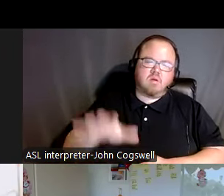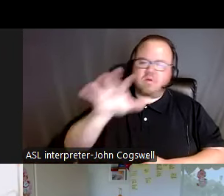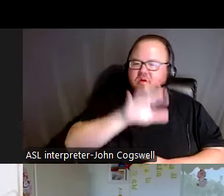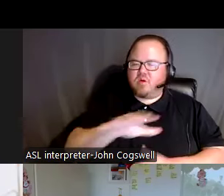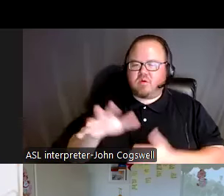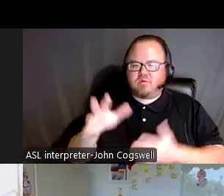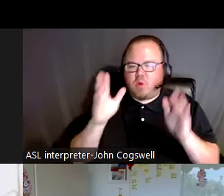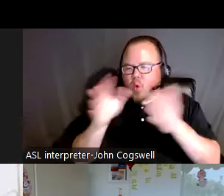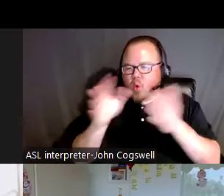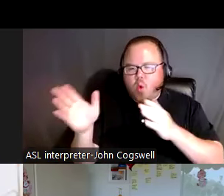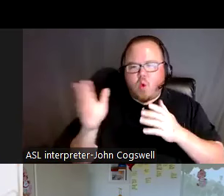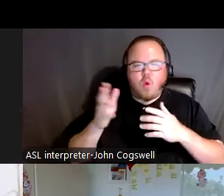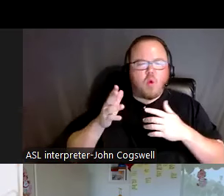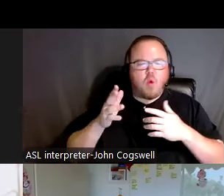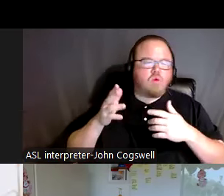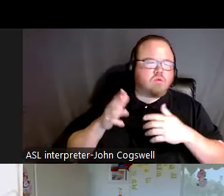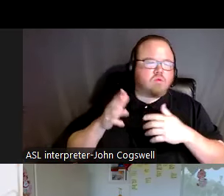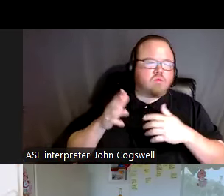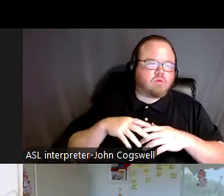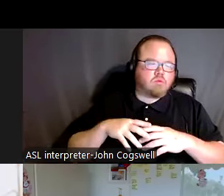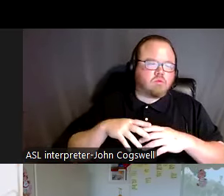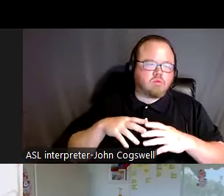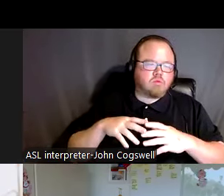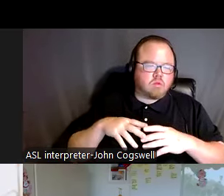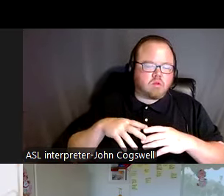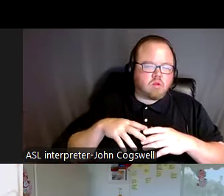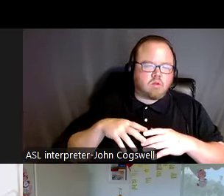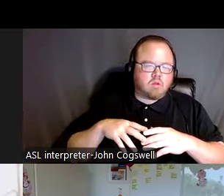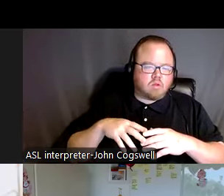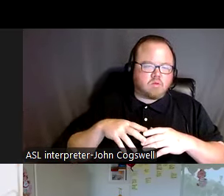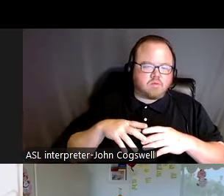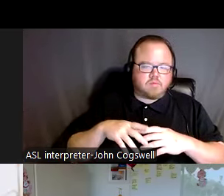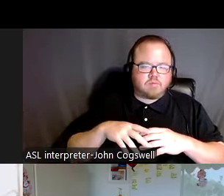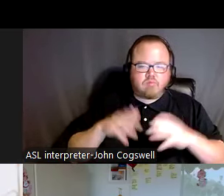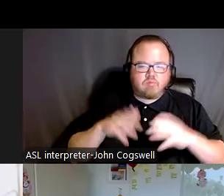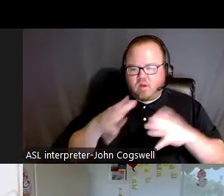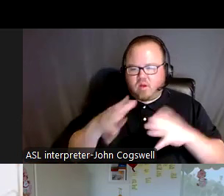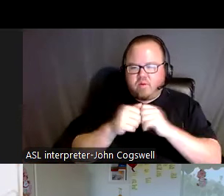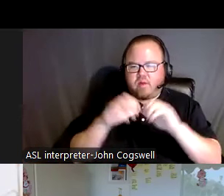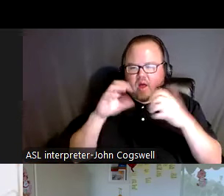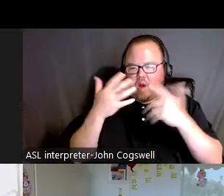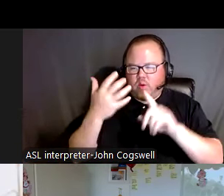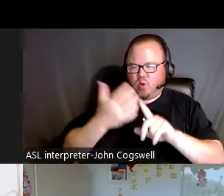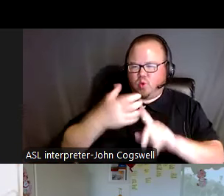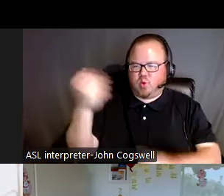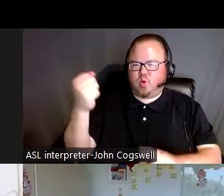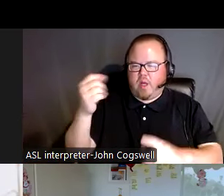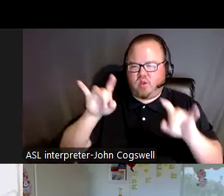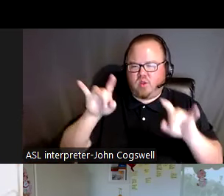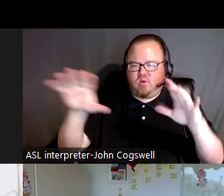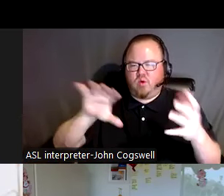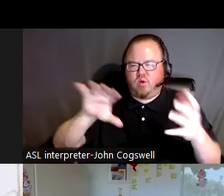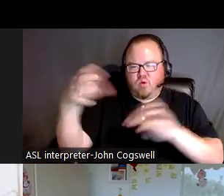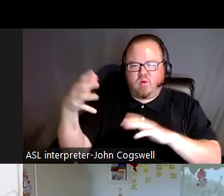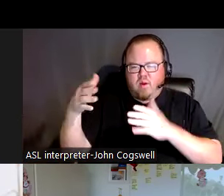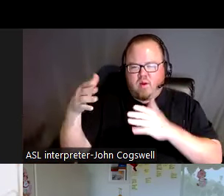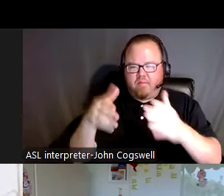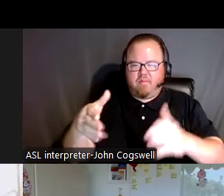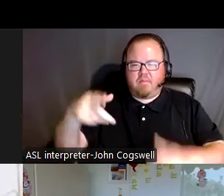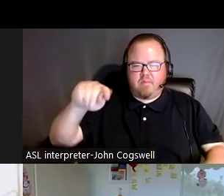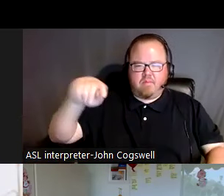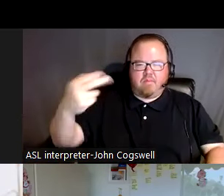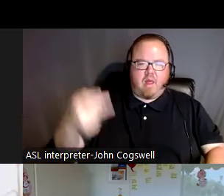organized in a way that falls along the suicidal crisis path. The suicidal crisis path